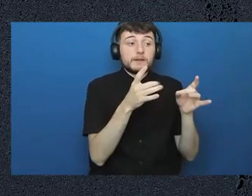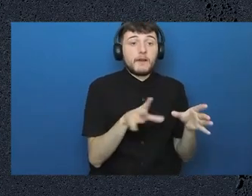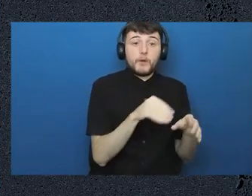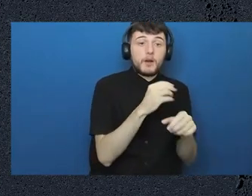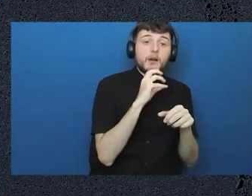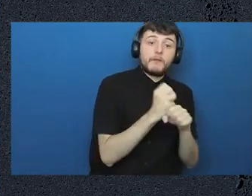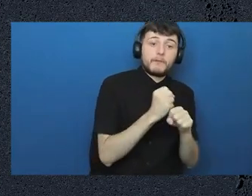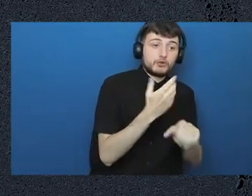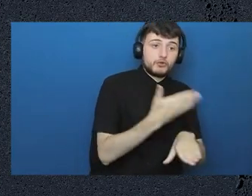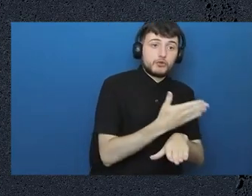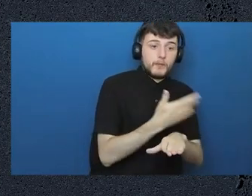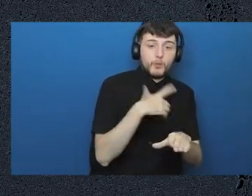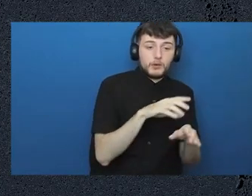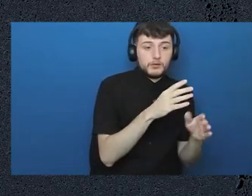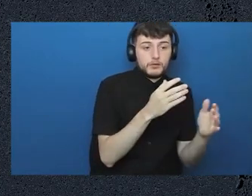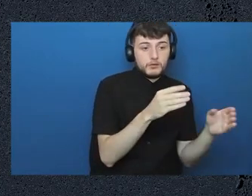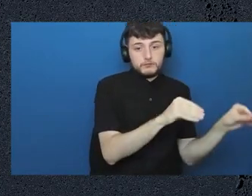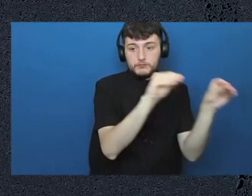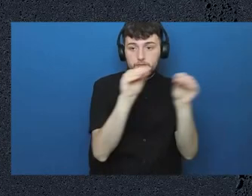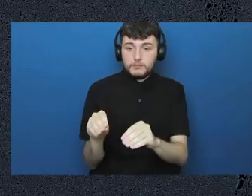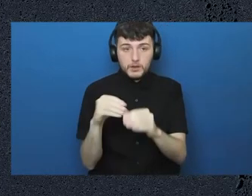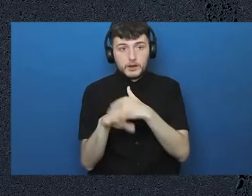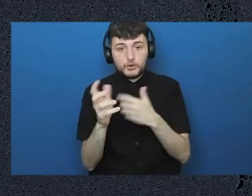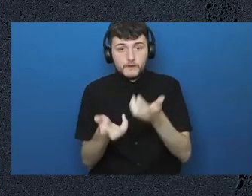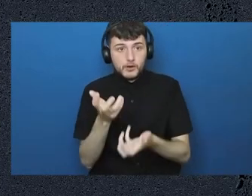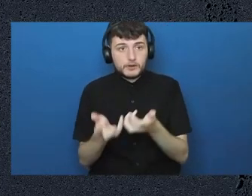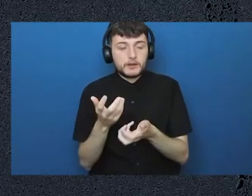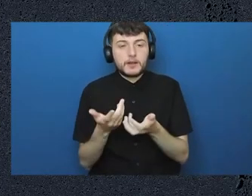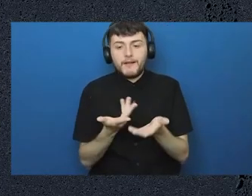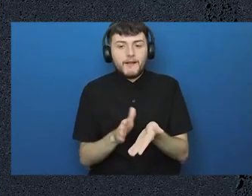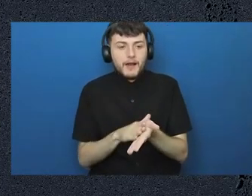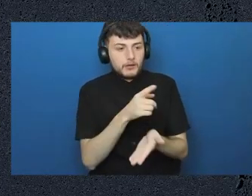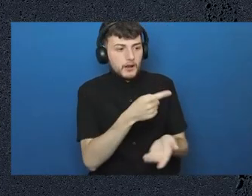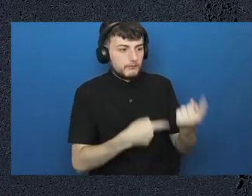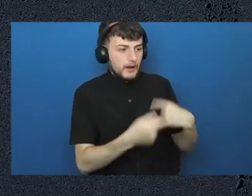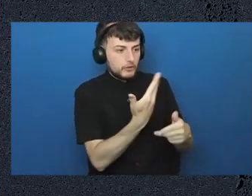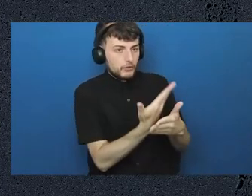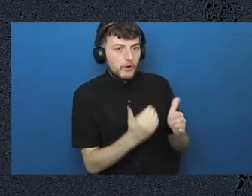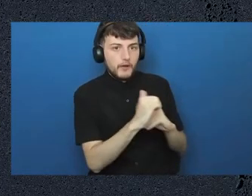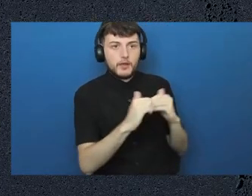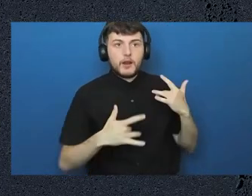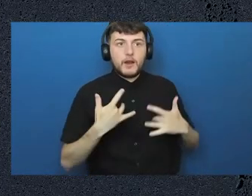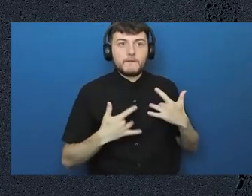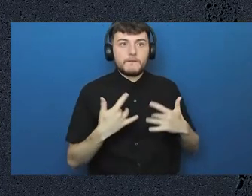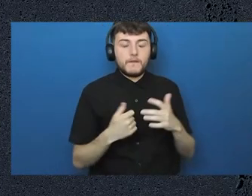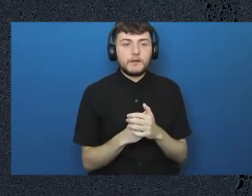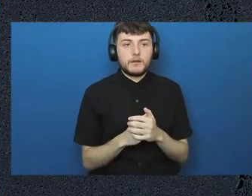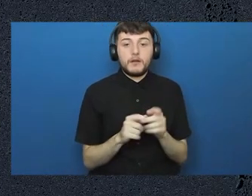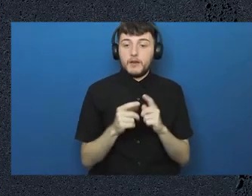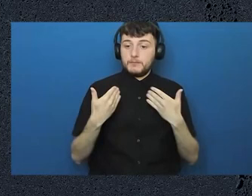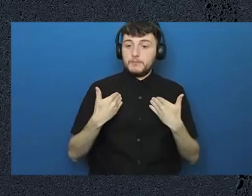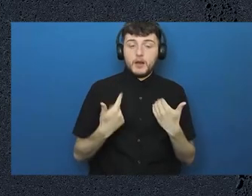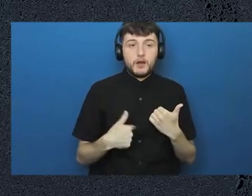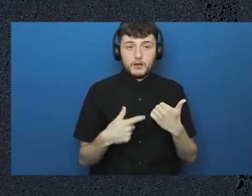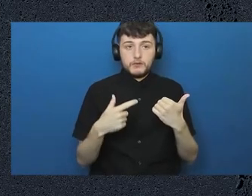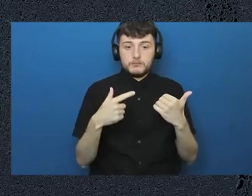nowhere to capture that story of what, this is what my life looked like. Or I've moved countries and therefore, you know, this is the kind of career interruptions